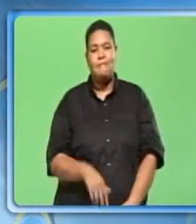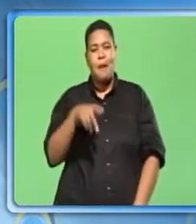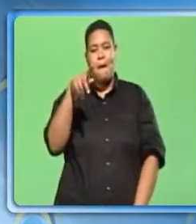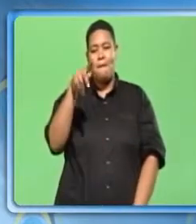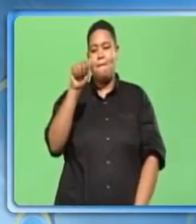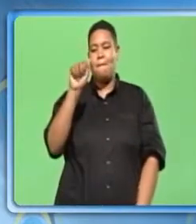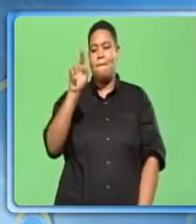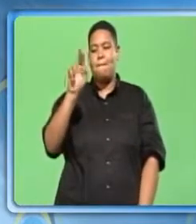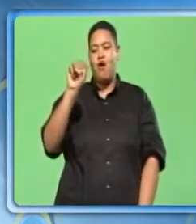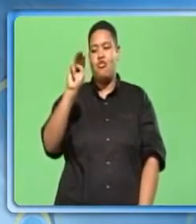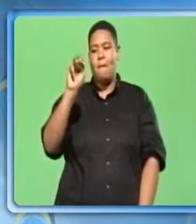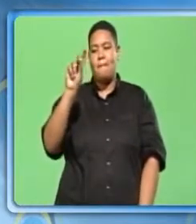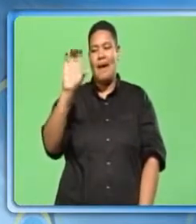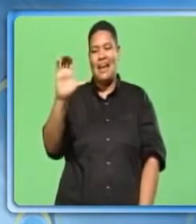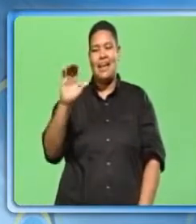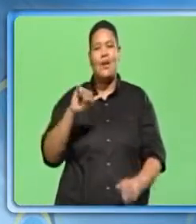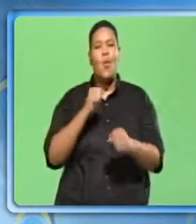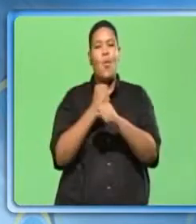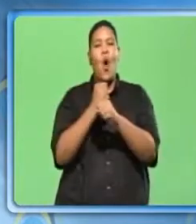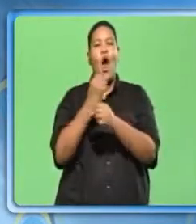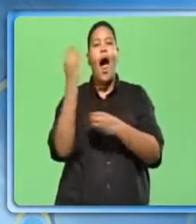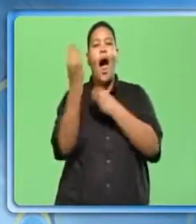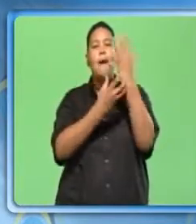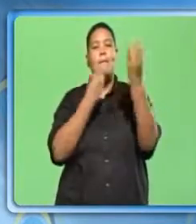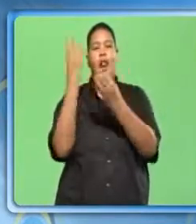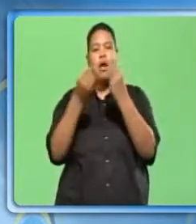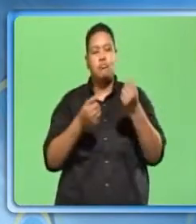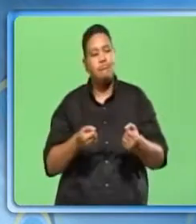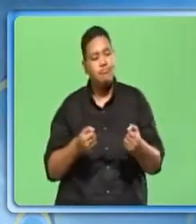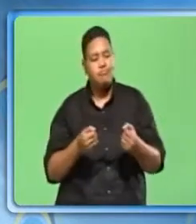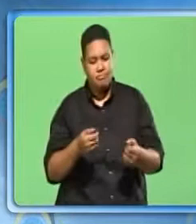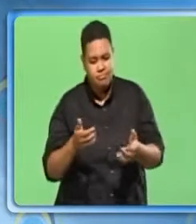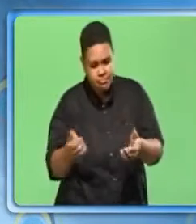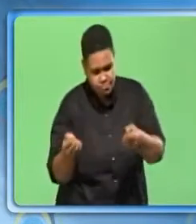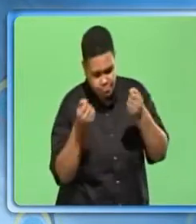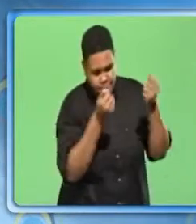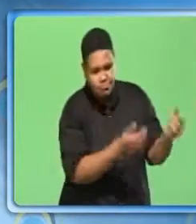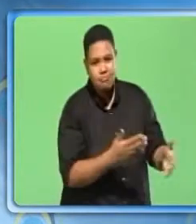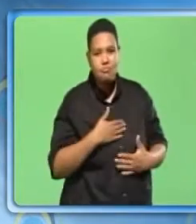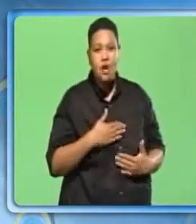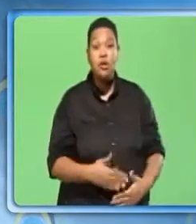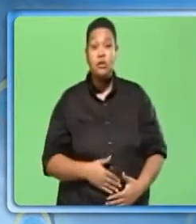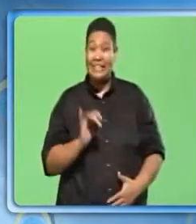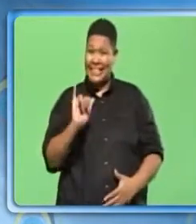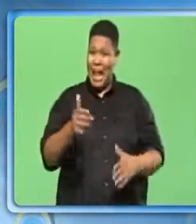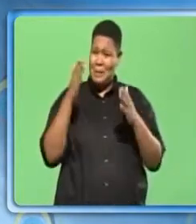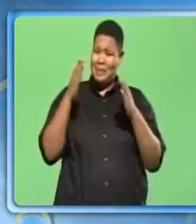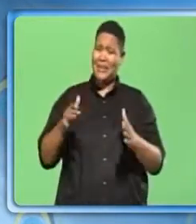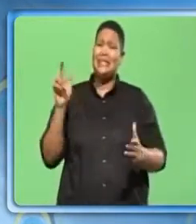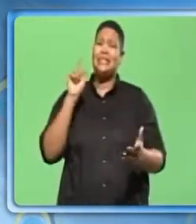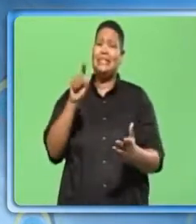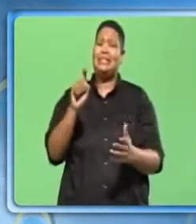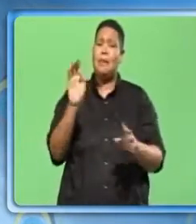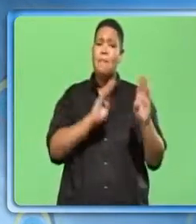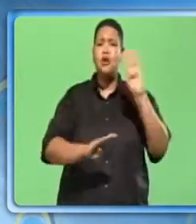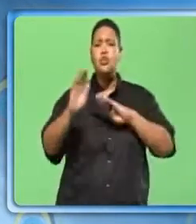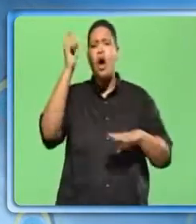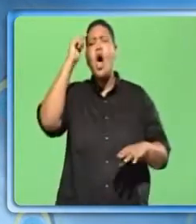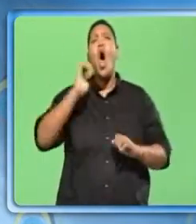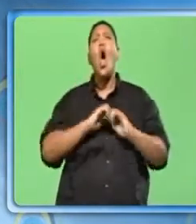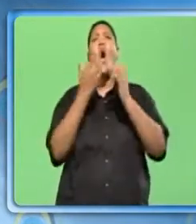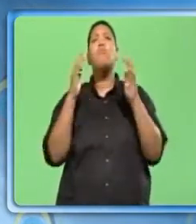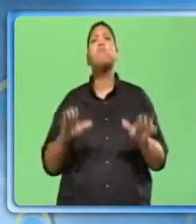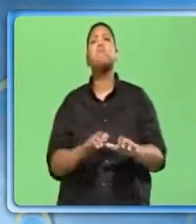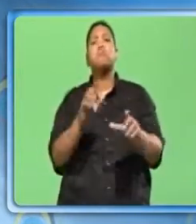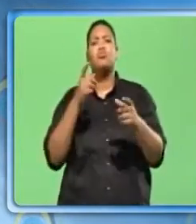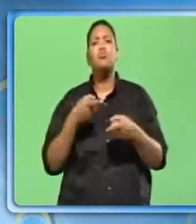Paramedic. The paramedic needs biology in order to understand how to act during an